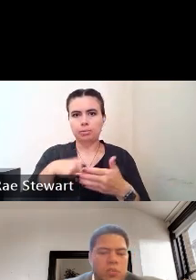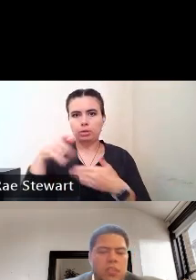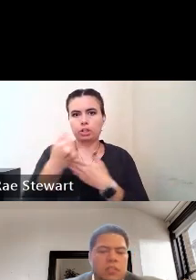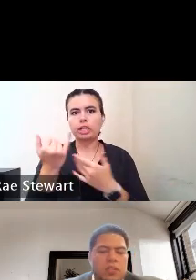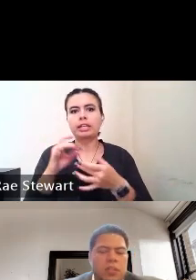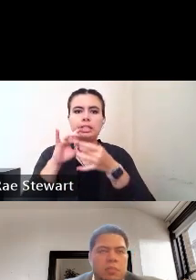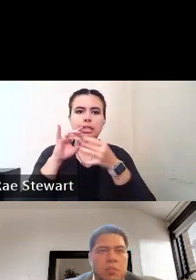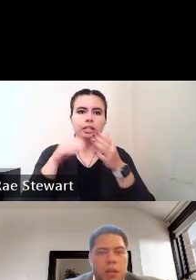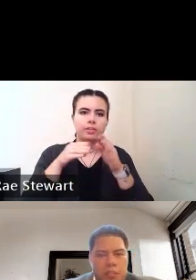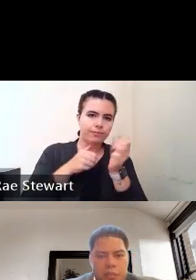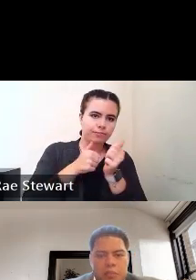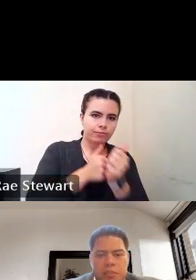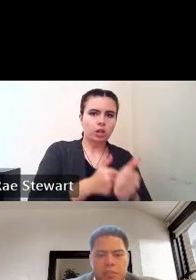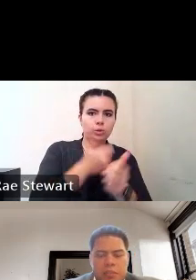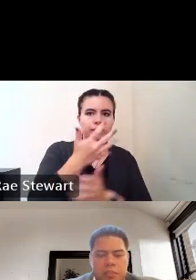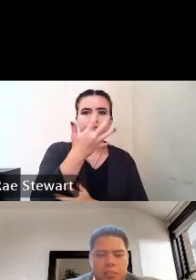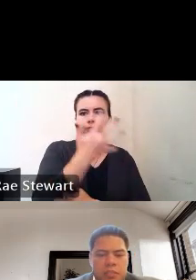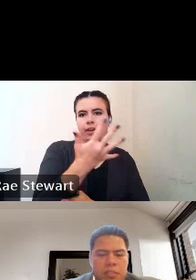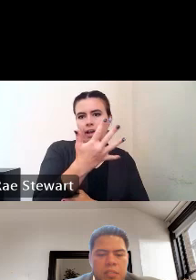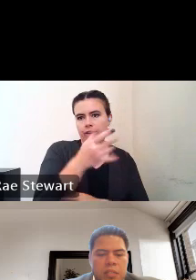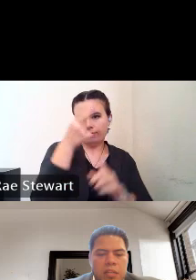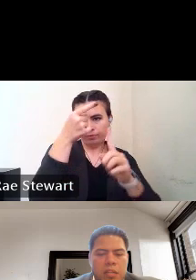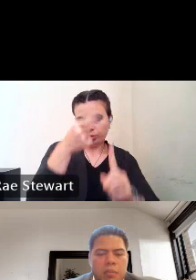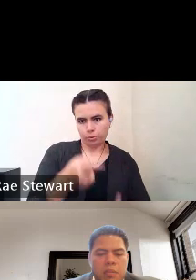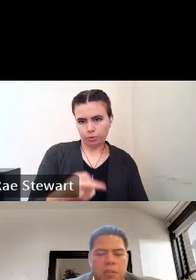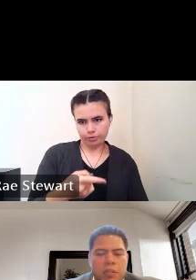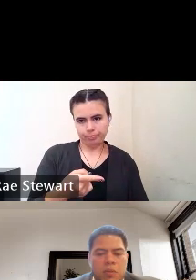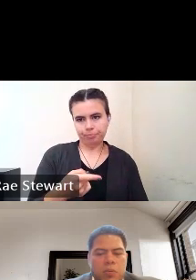that we received prior to coming to this,